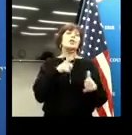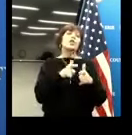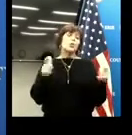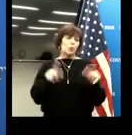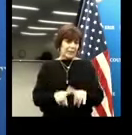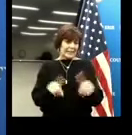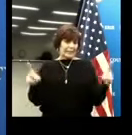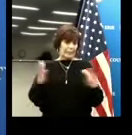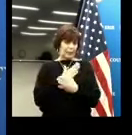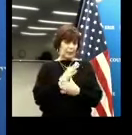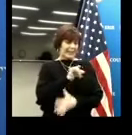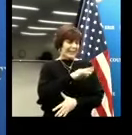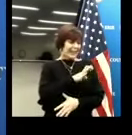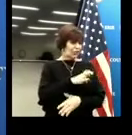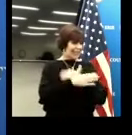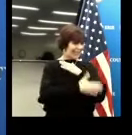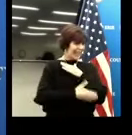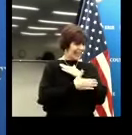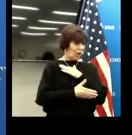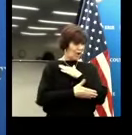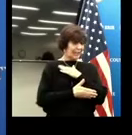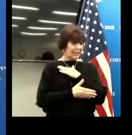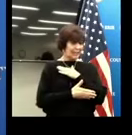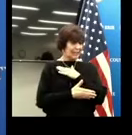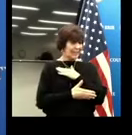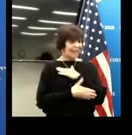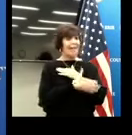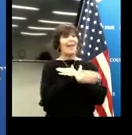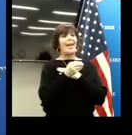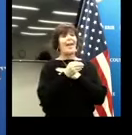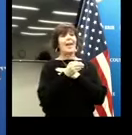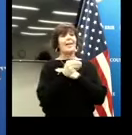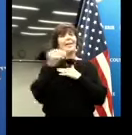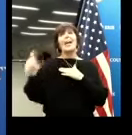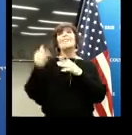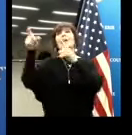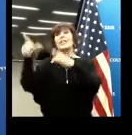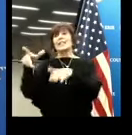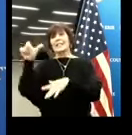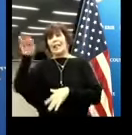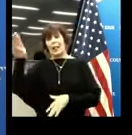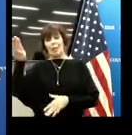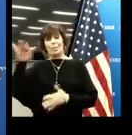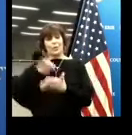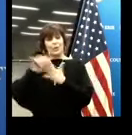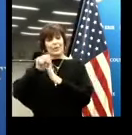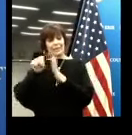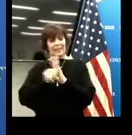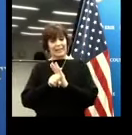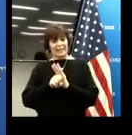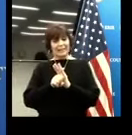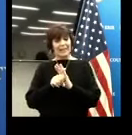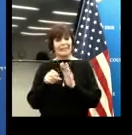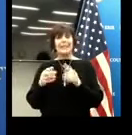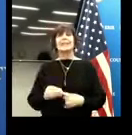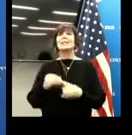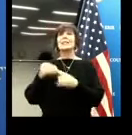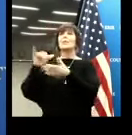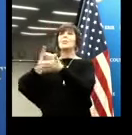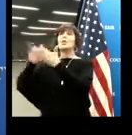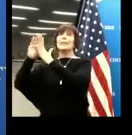difference between Erie County and our testing lab and every other testing lab in New York State, except for the New York State lab and the New York City